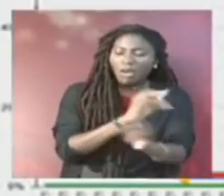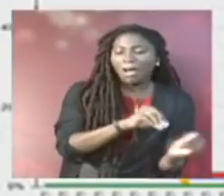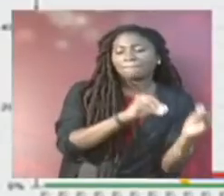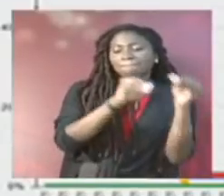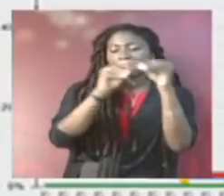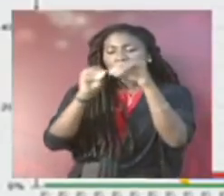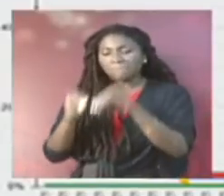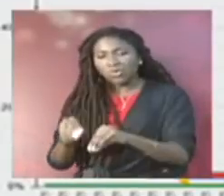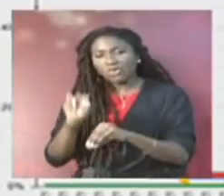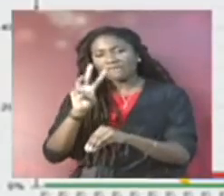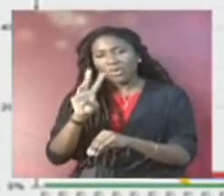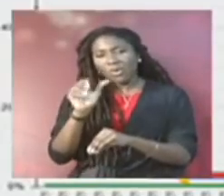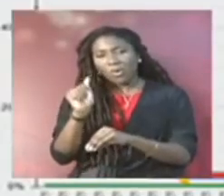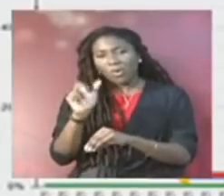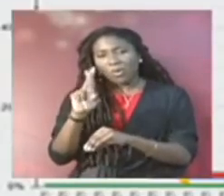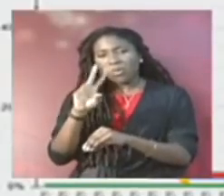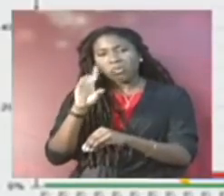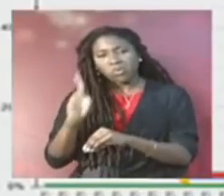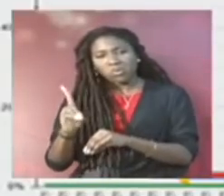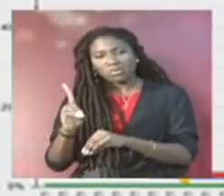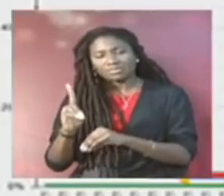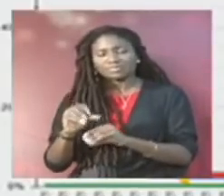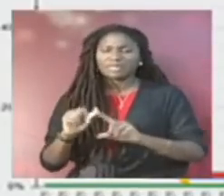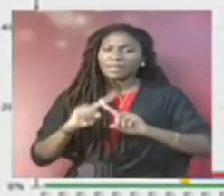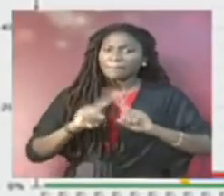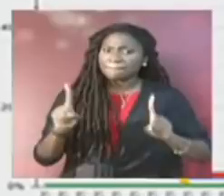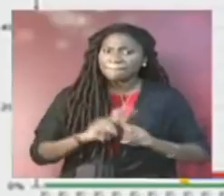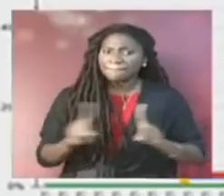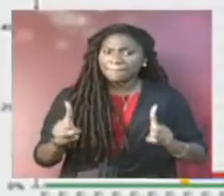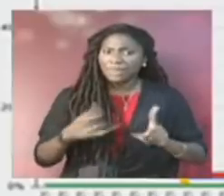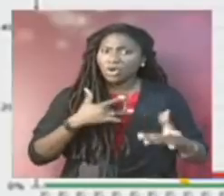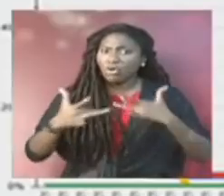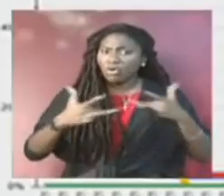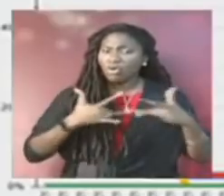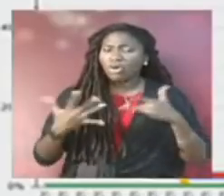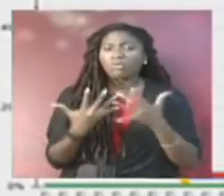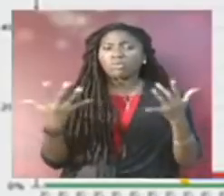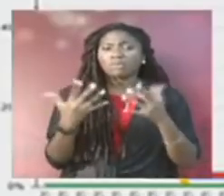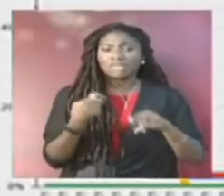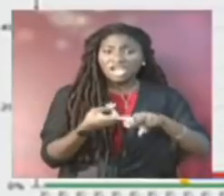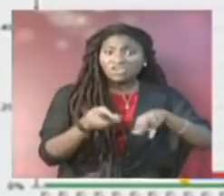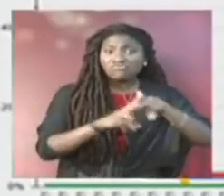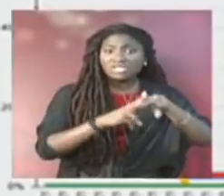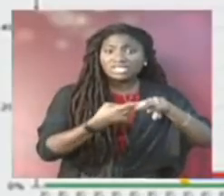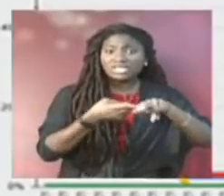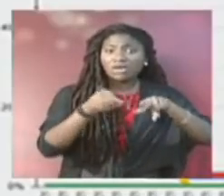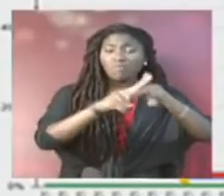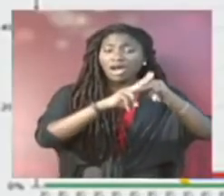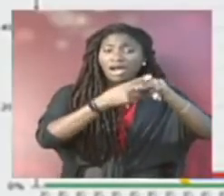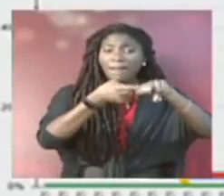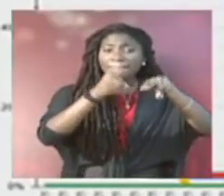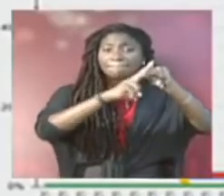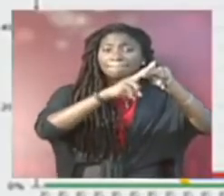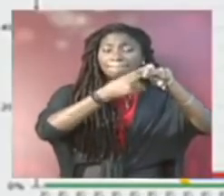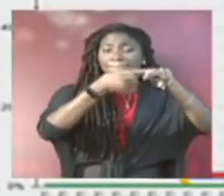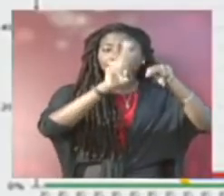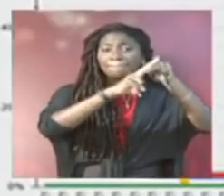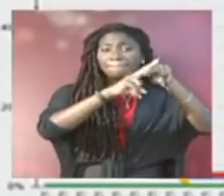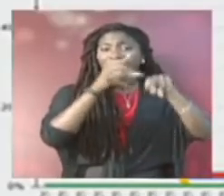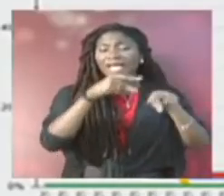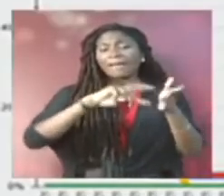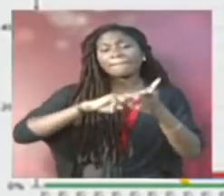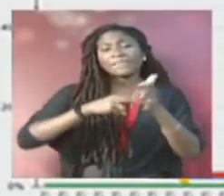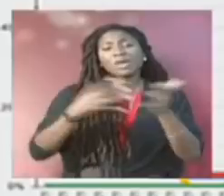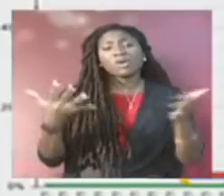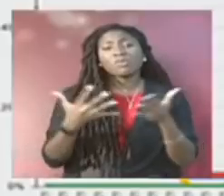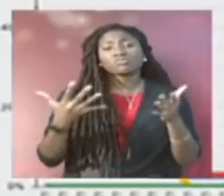worrisome about this trend, really at this point in time, would be the increasing upward trend, which demonstrates that these